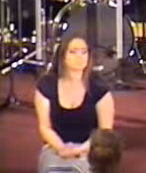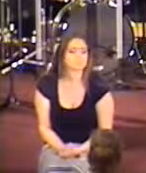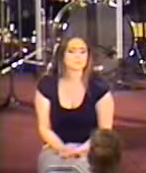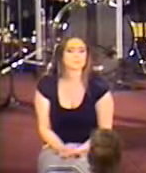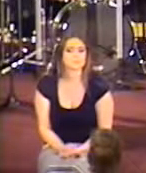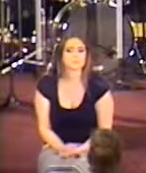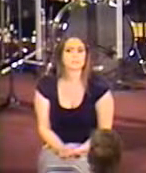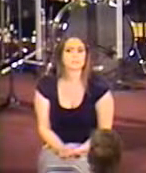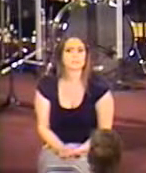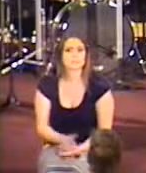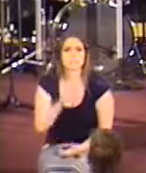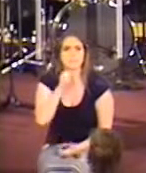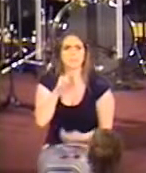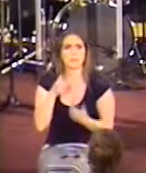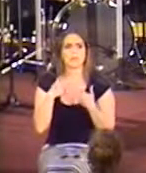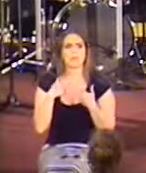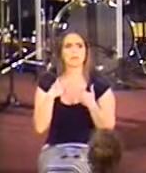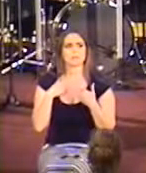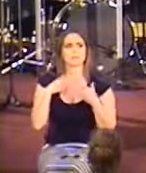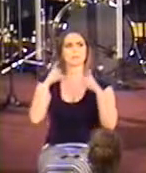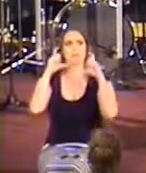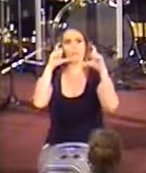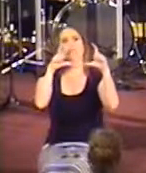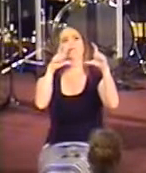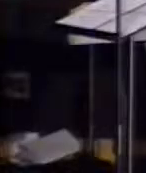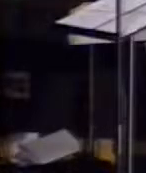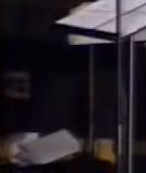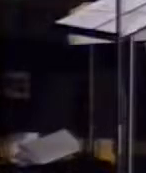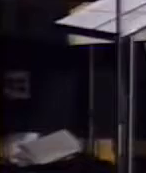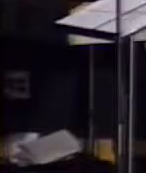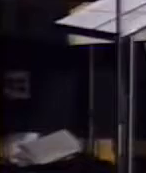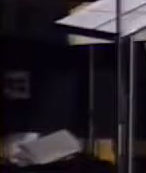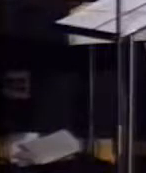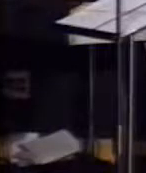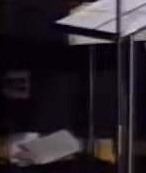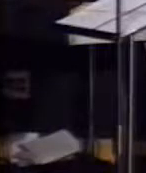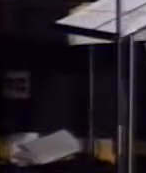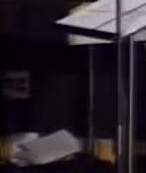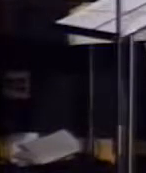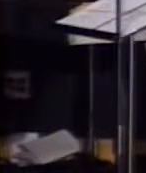They don't have that big clock up there, so I'm almost done. I remember,